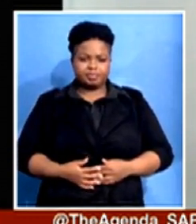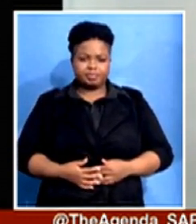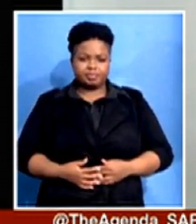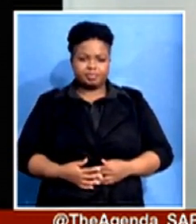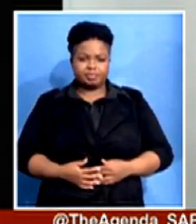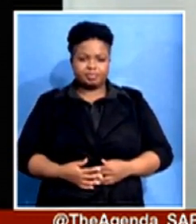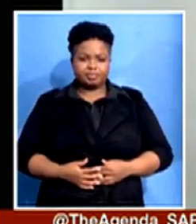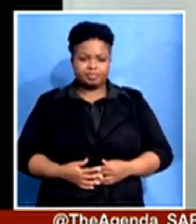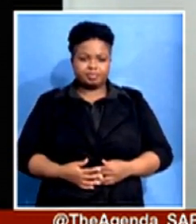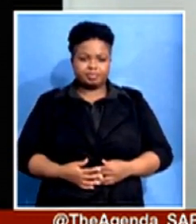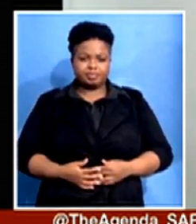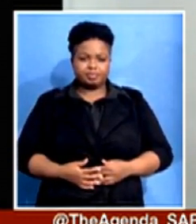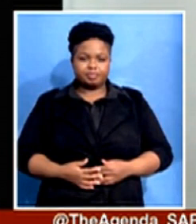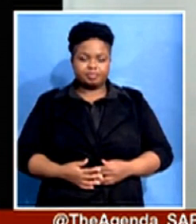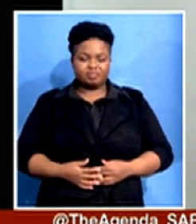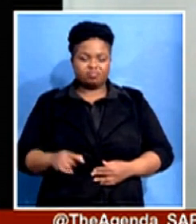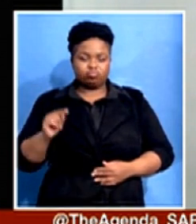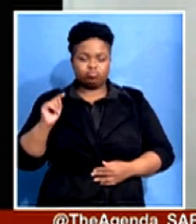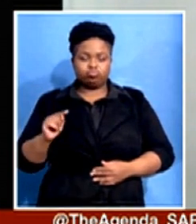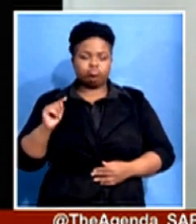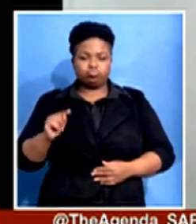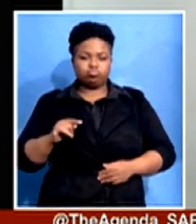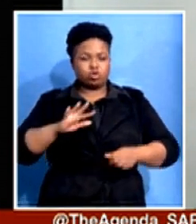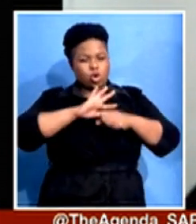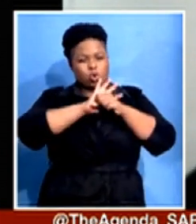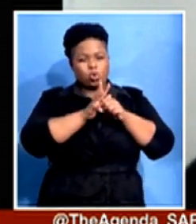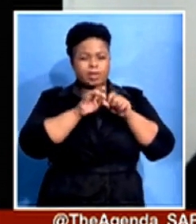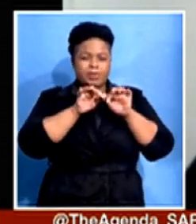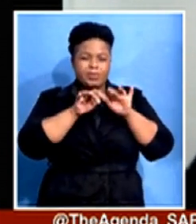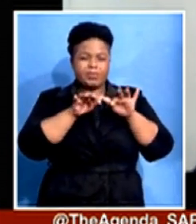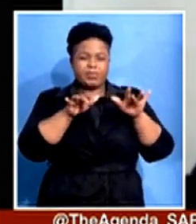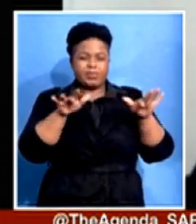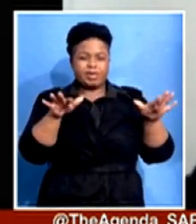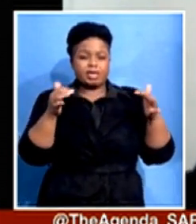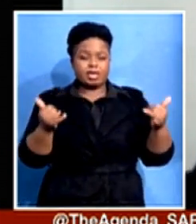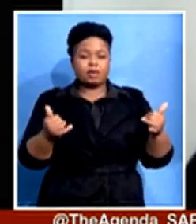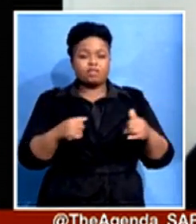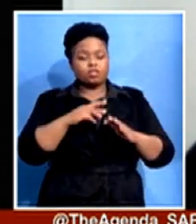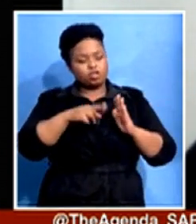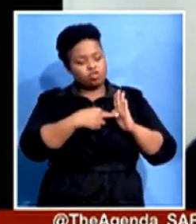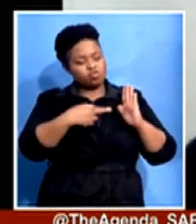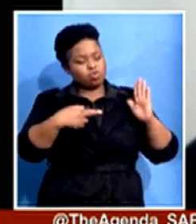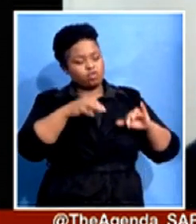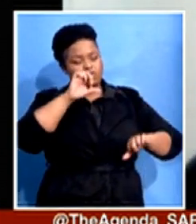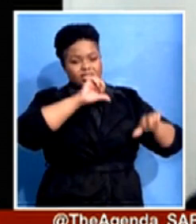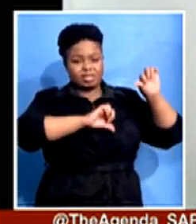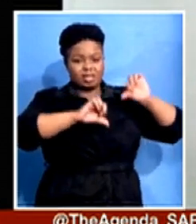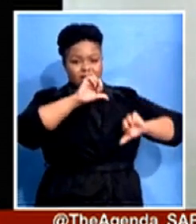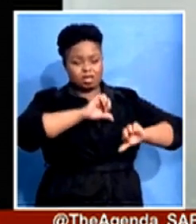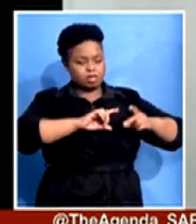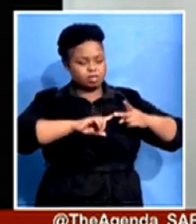disease spread its tentacles, the role of science and research in providing up-to-the-minute